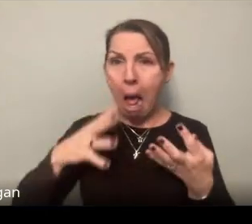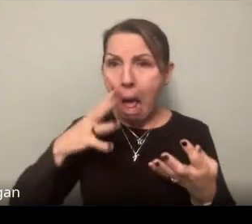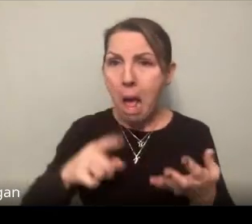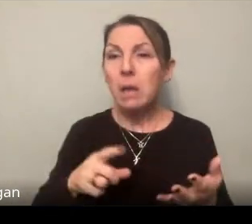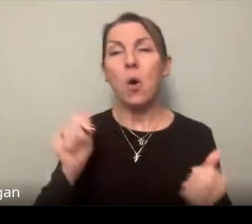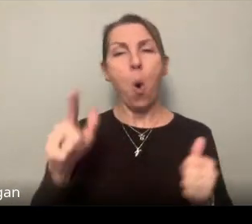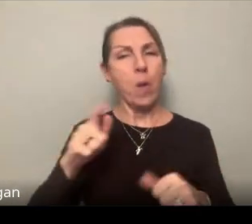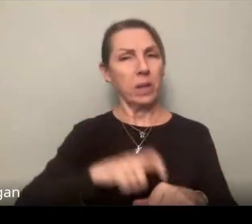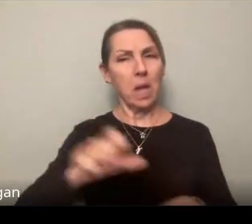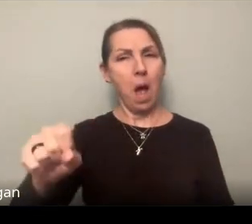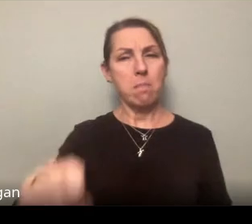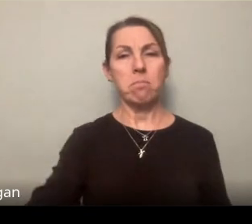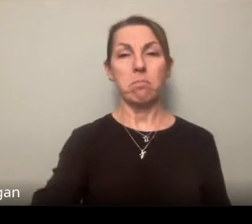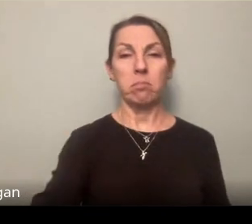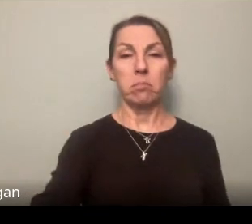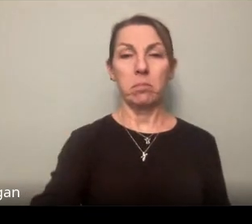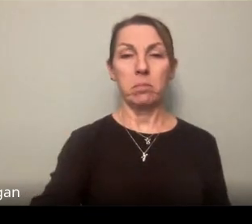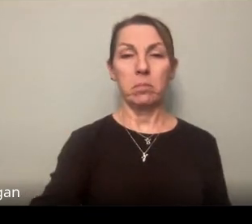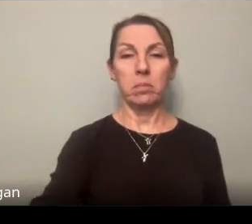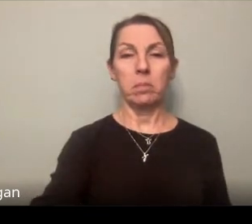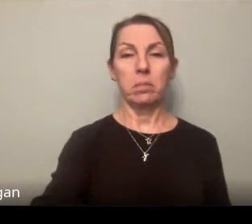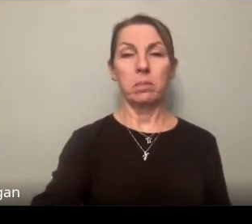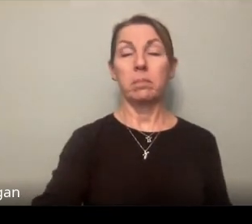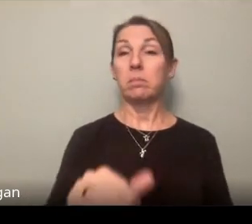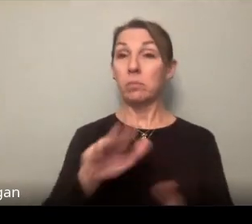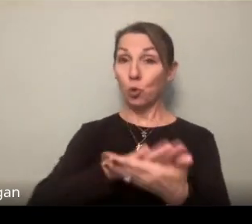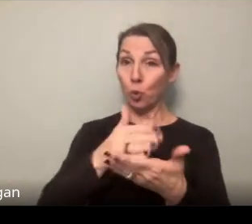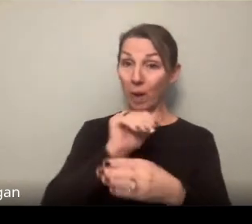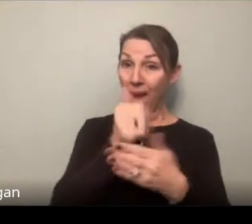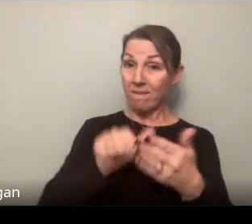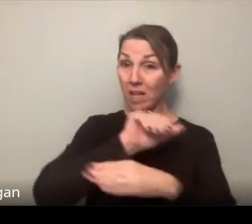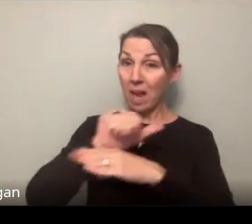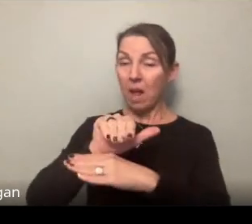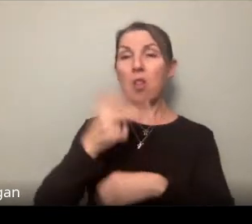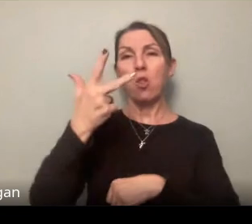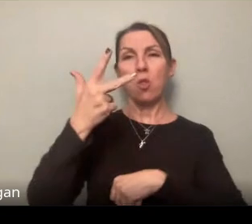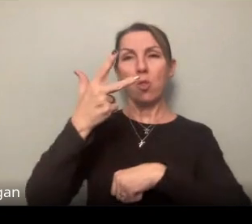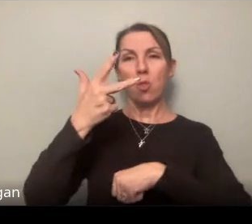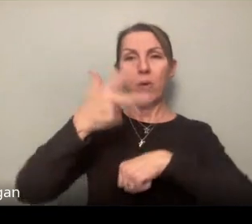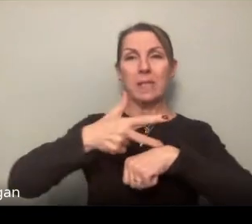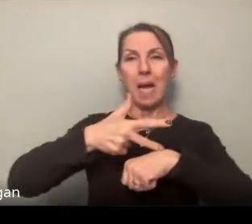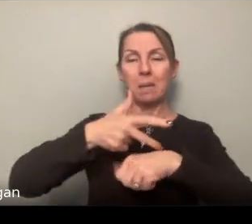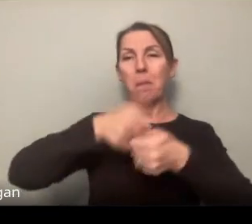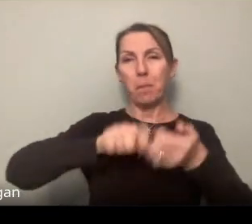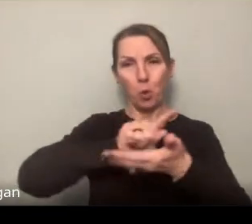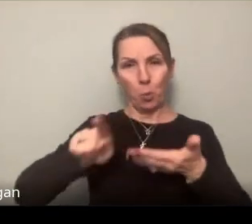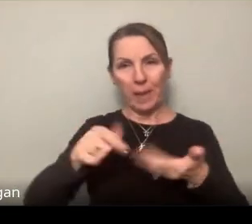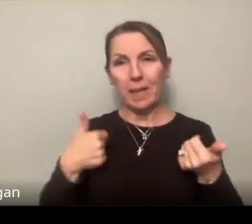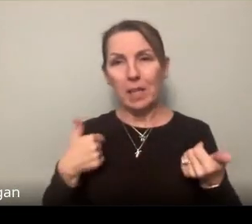time. Yeah. Do you cook every night? I try to cook at least 3 times a night. 3 times a